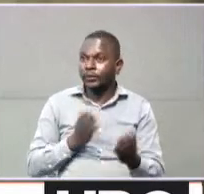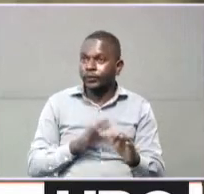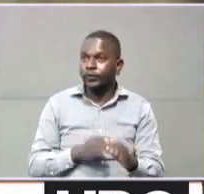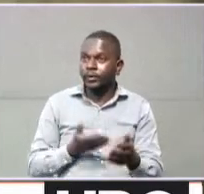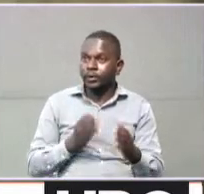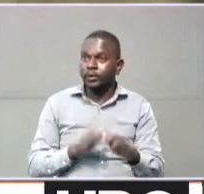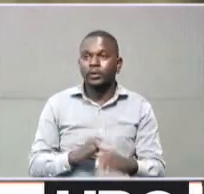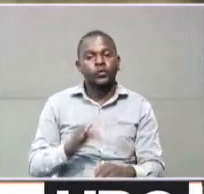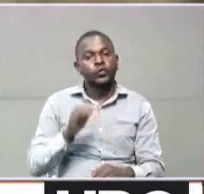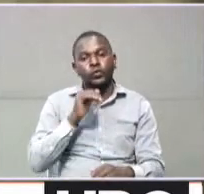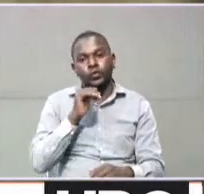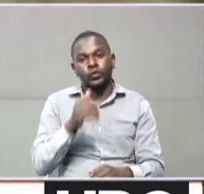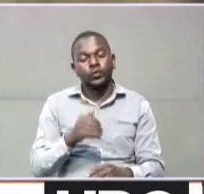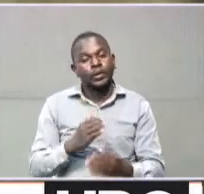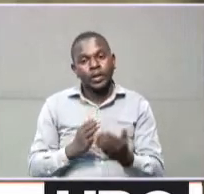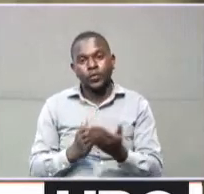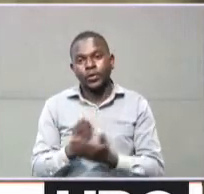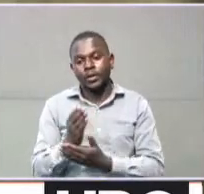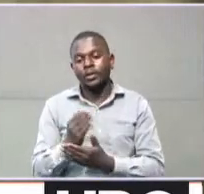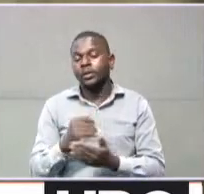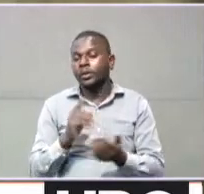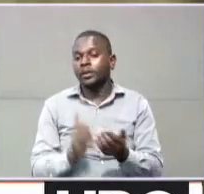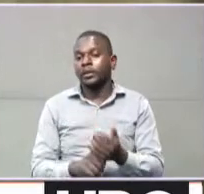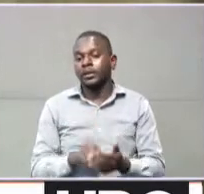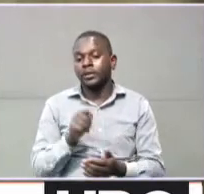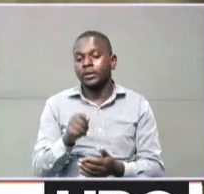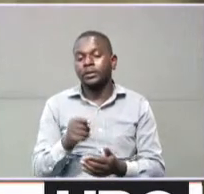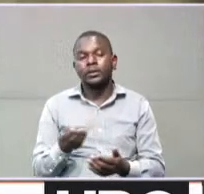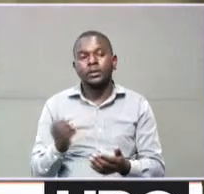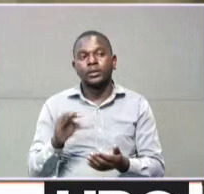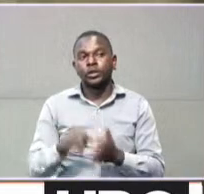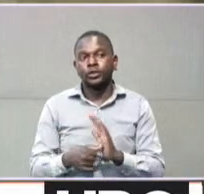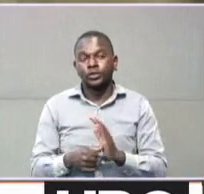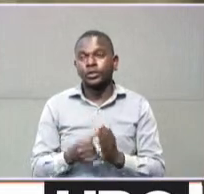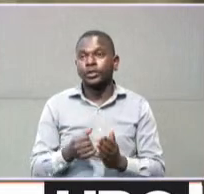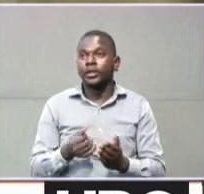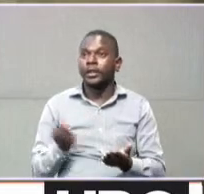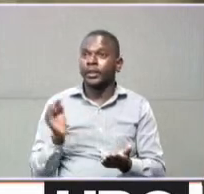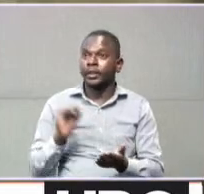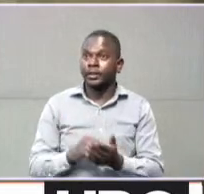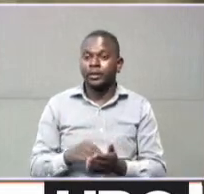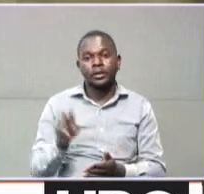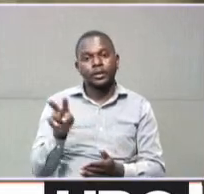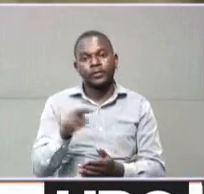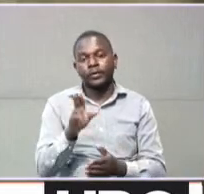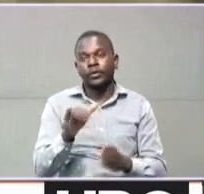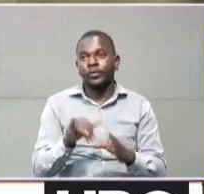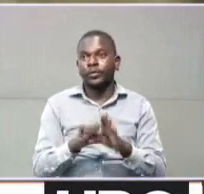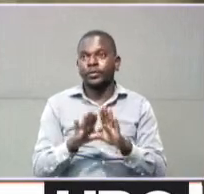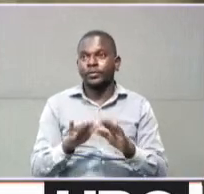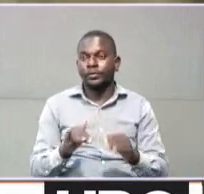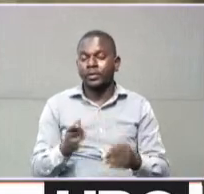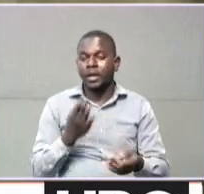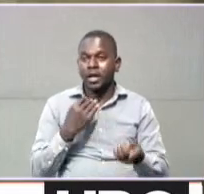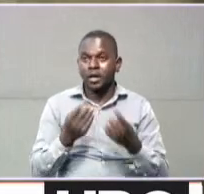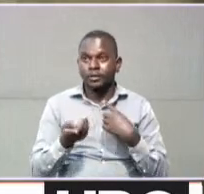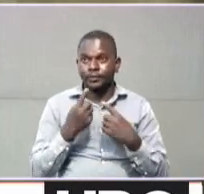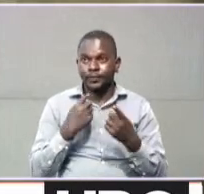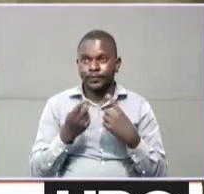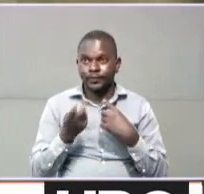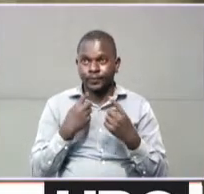that we don't really get such a crisis again in the region colleagues we know we talked about